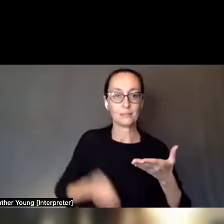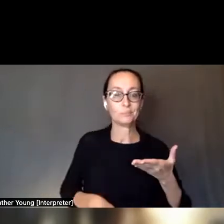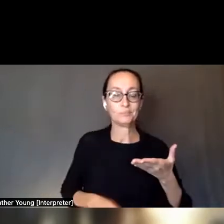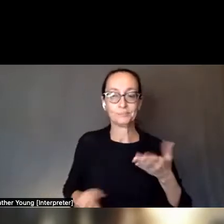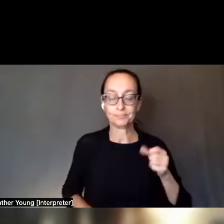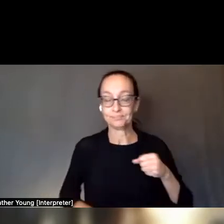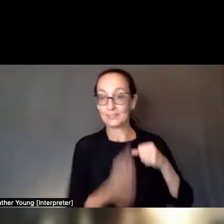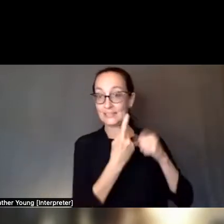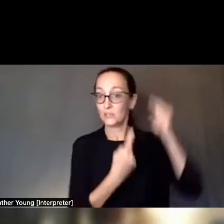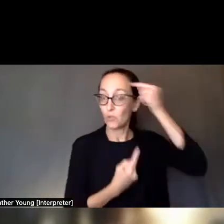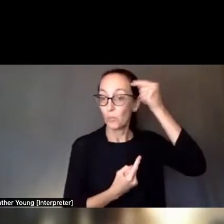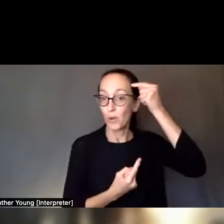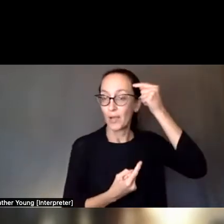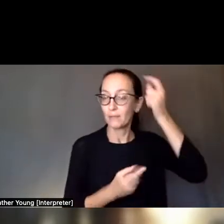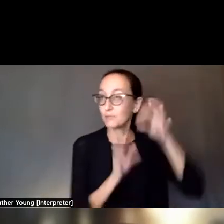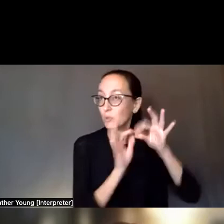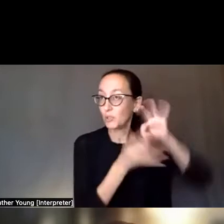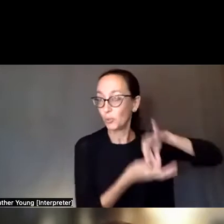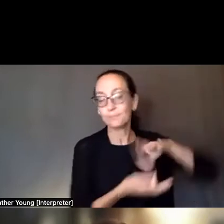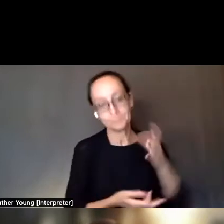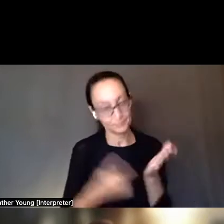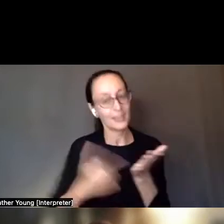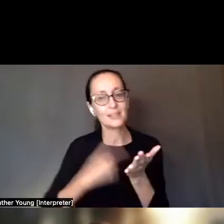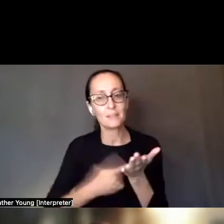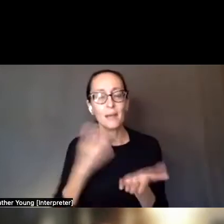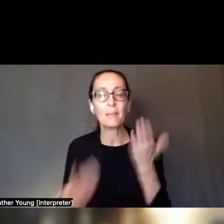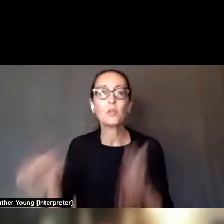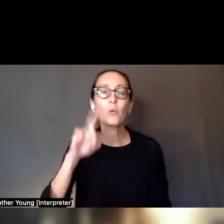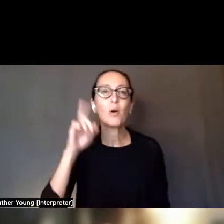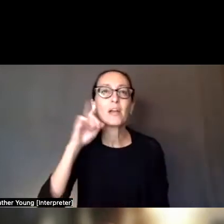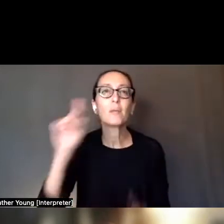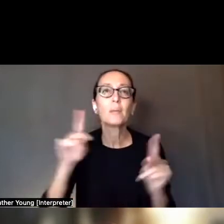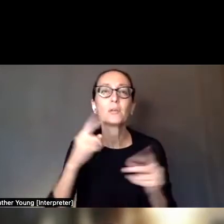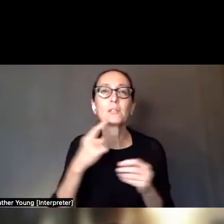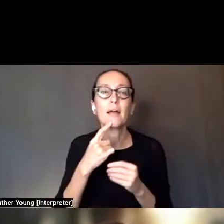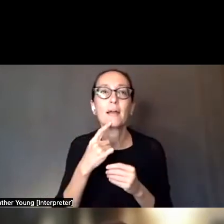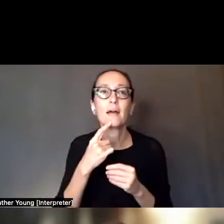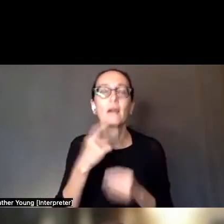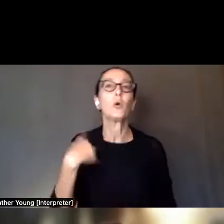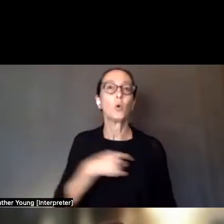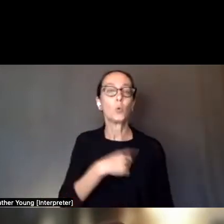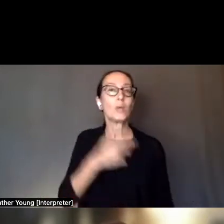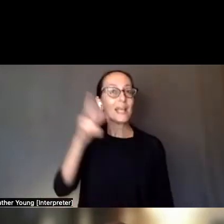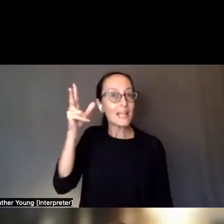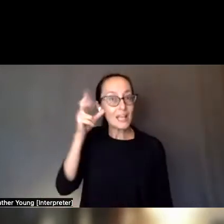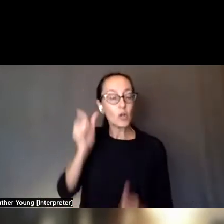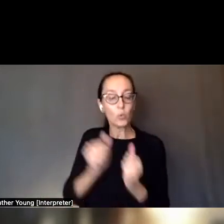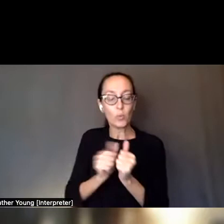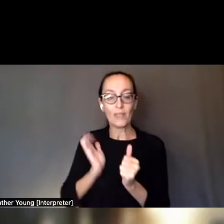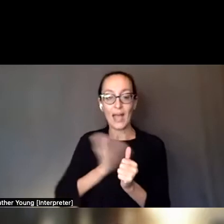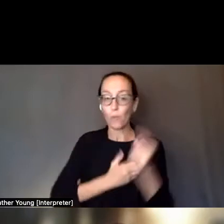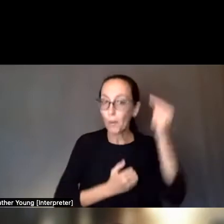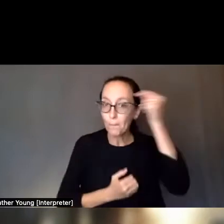brain for interpretation. Sometimes you might hear people say, we hear with our brain, the ears are just the